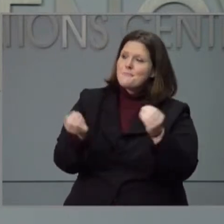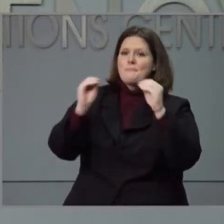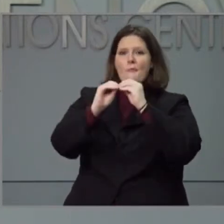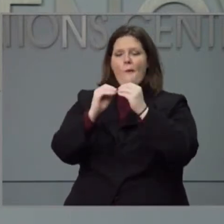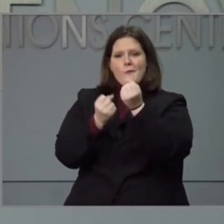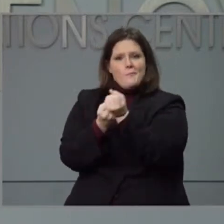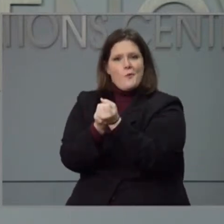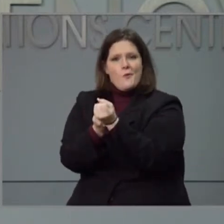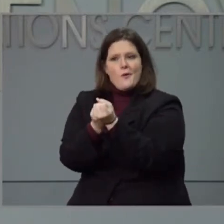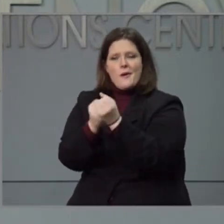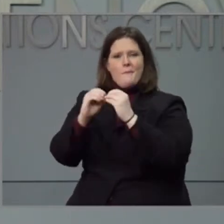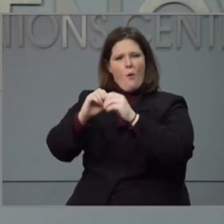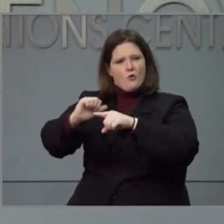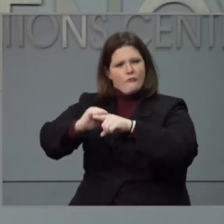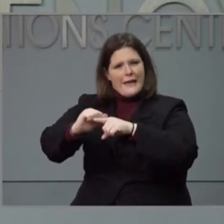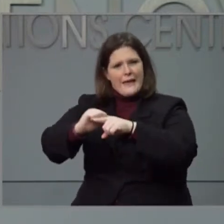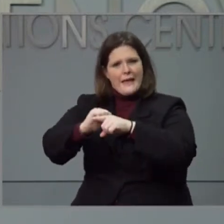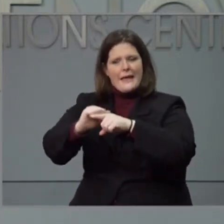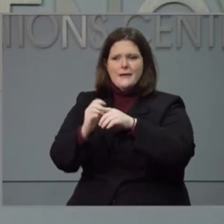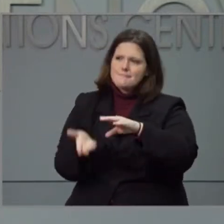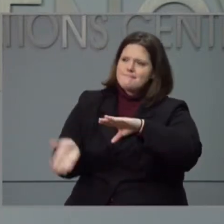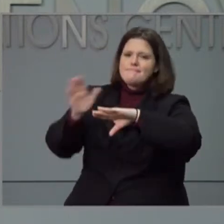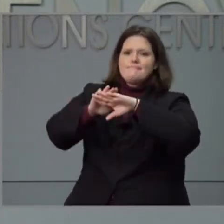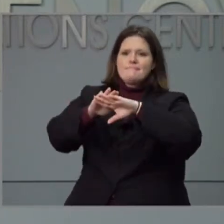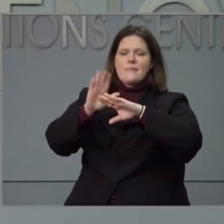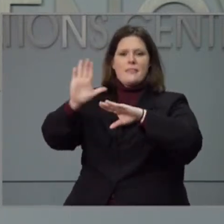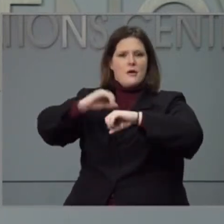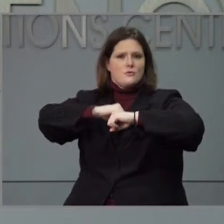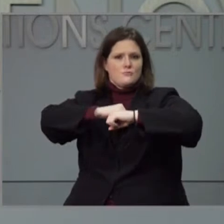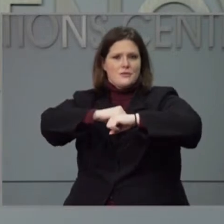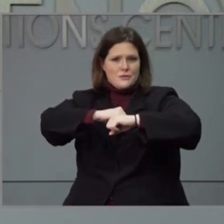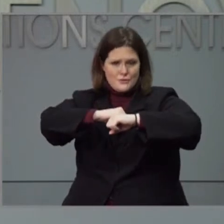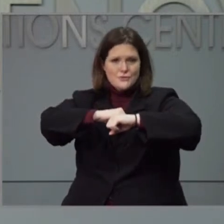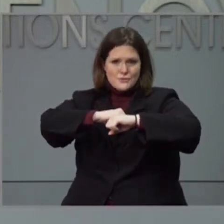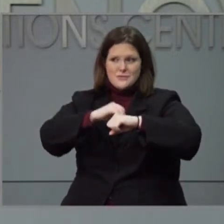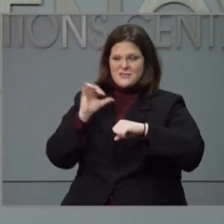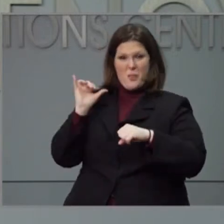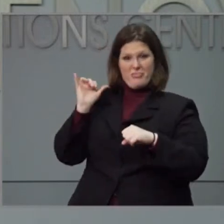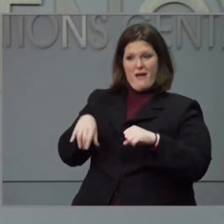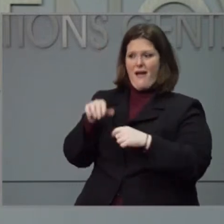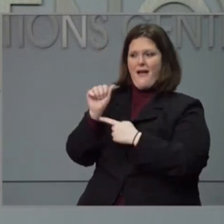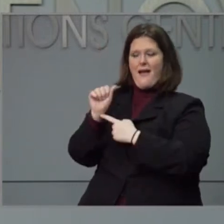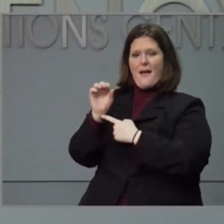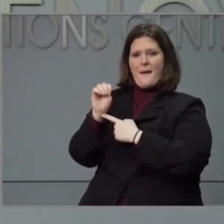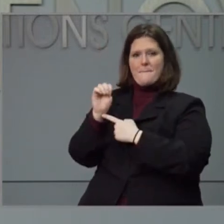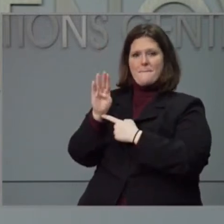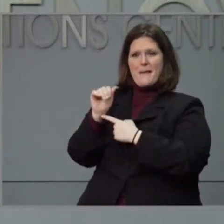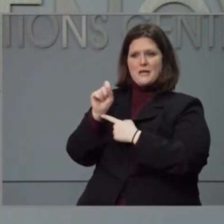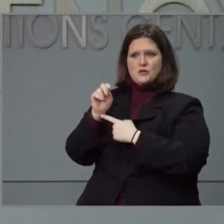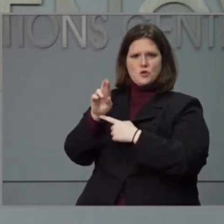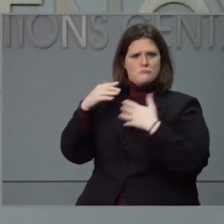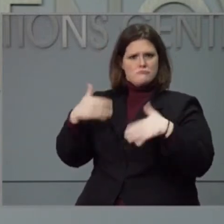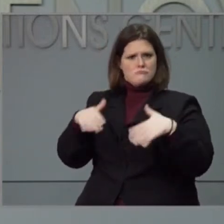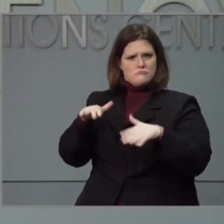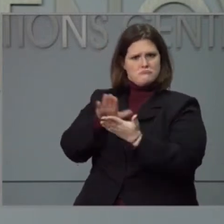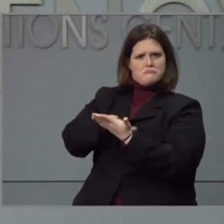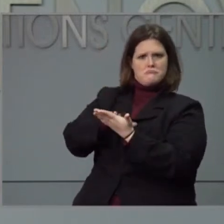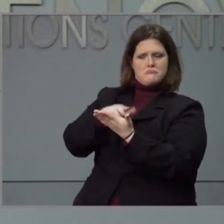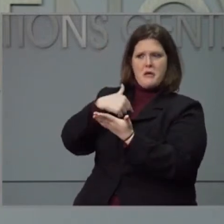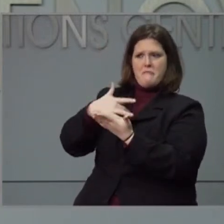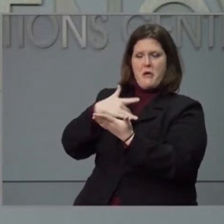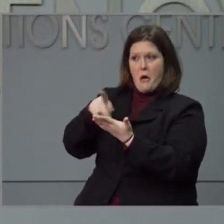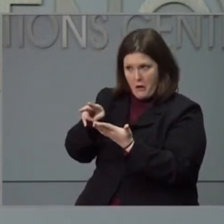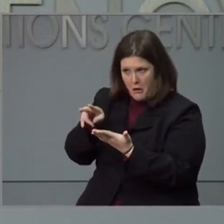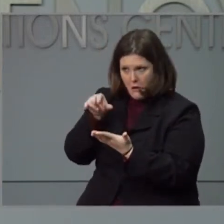of help and a little bit of training to be able to do that. And so that's been a really great model that I have learned from